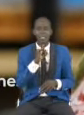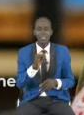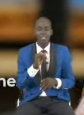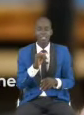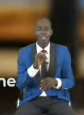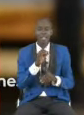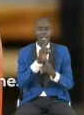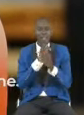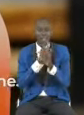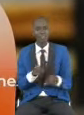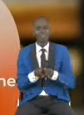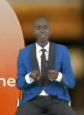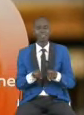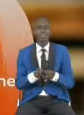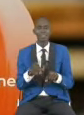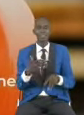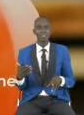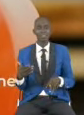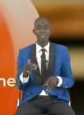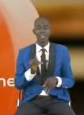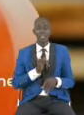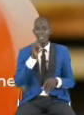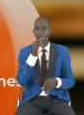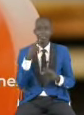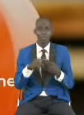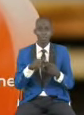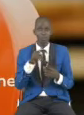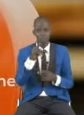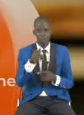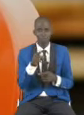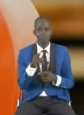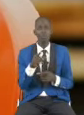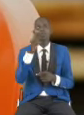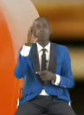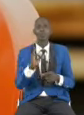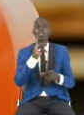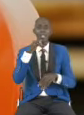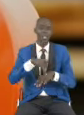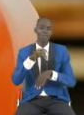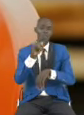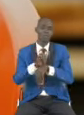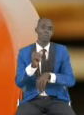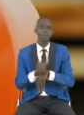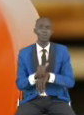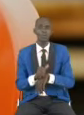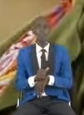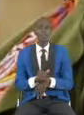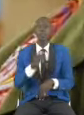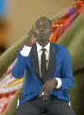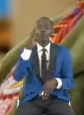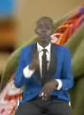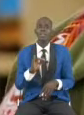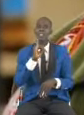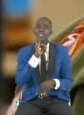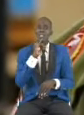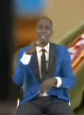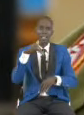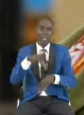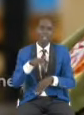is. I'm telling you, God is at work. I said, God is at